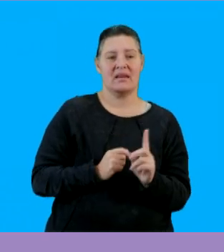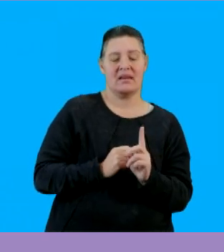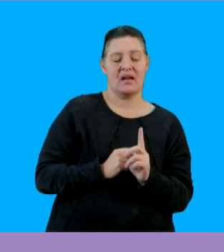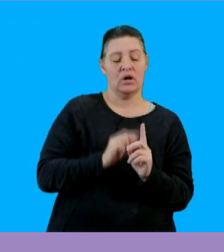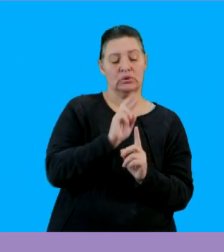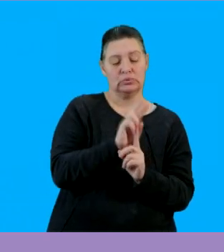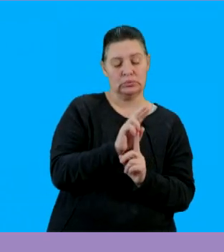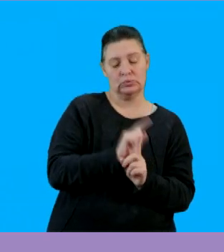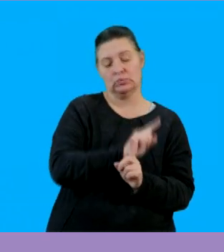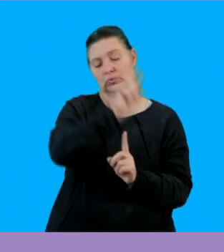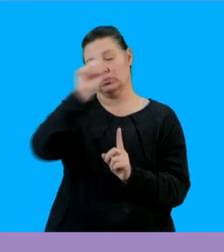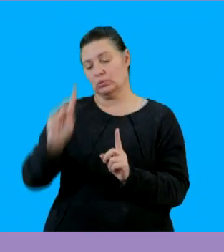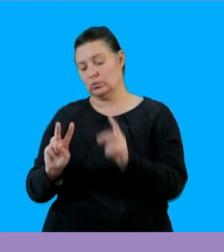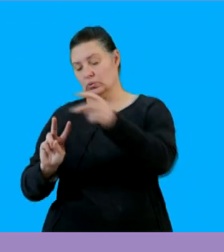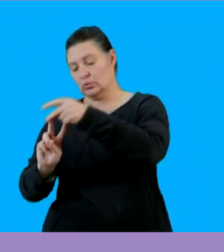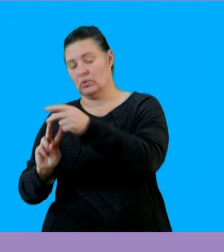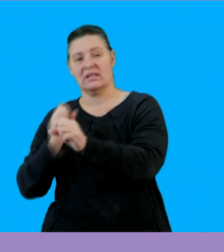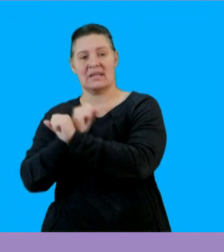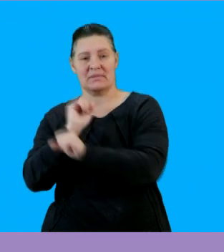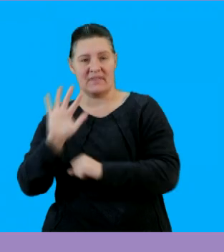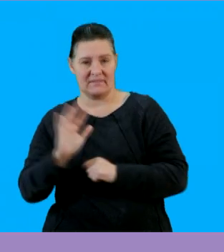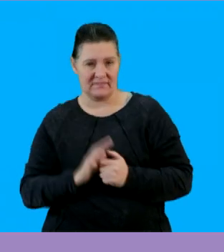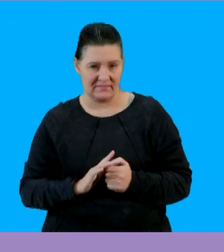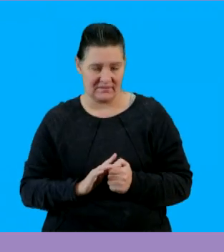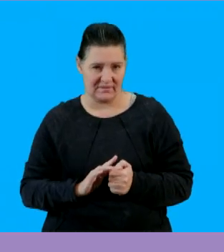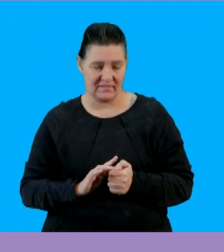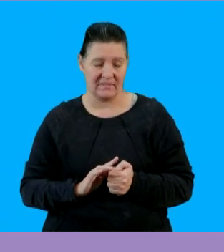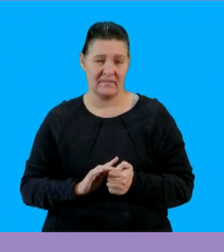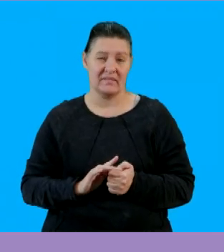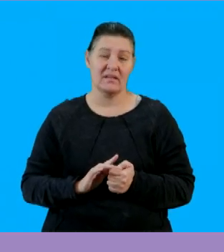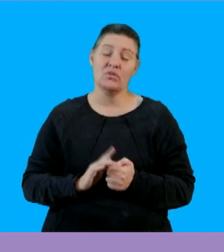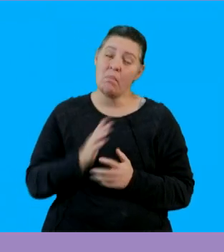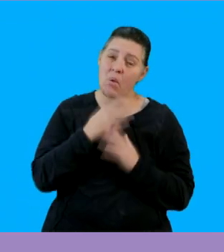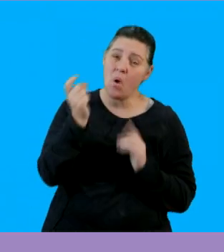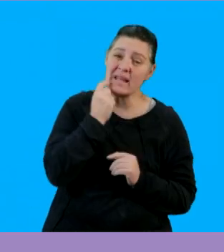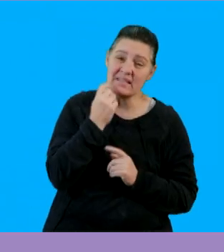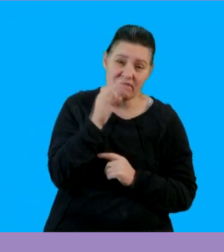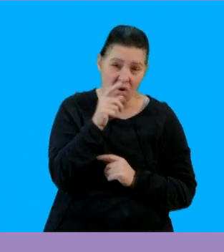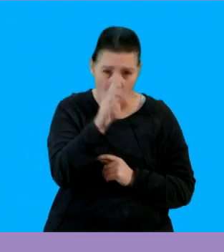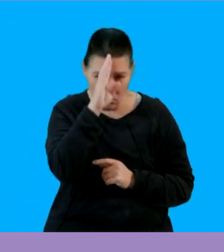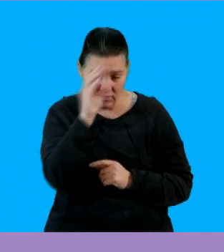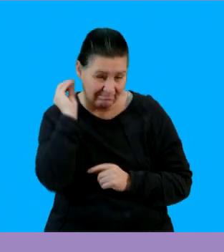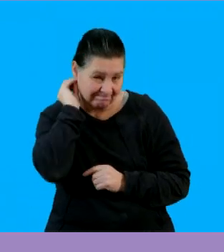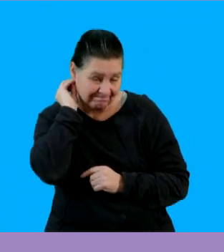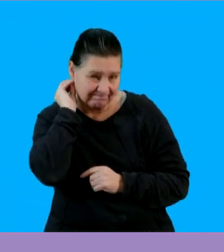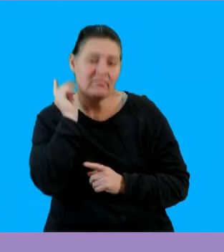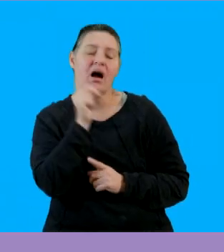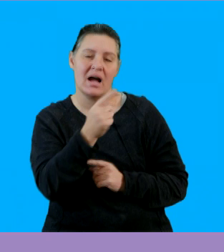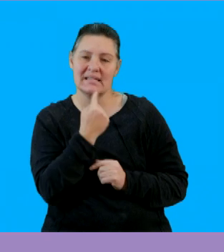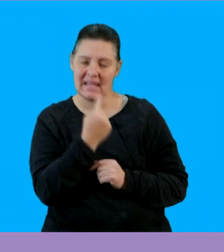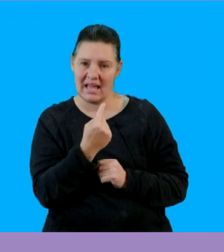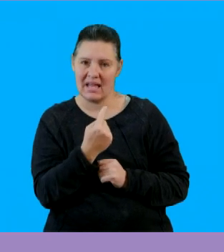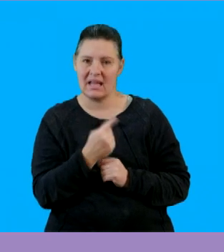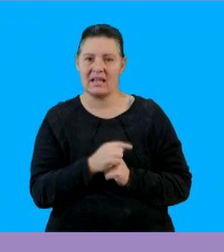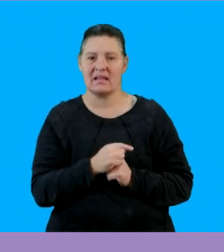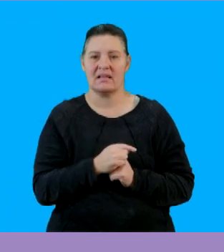bracket. And the last ones here are the 2 and the 5. And to just make it easier for you to remember, we say